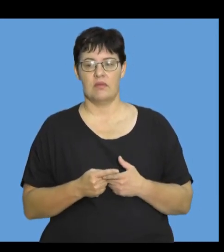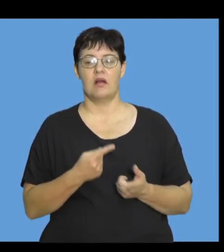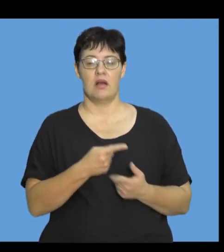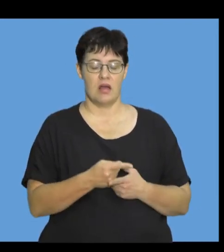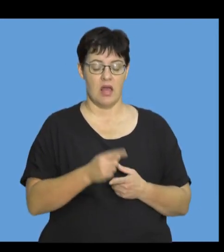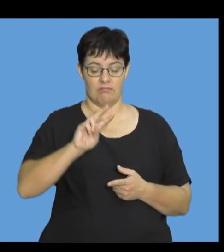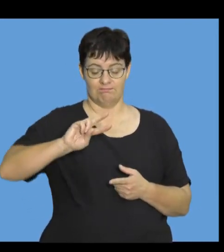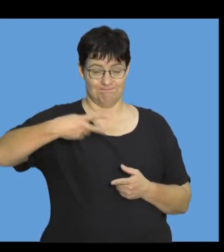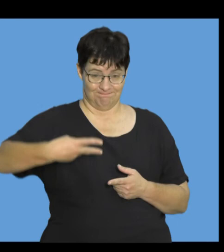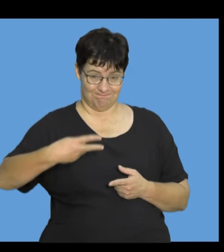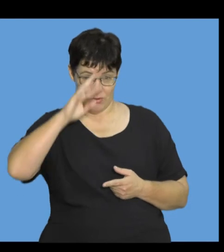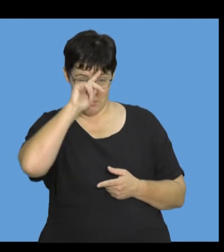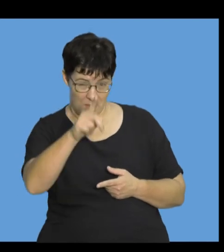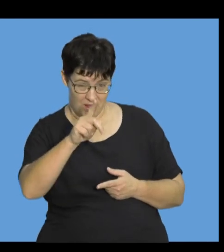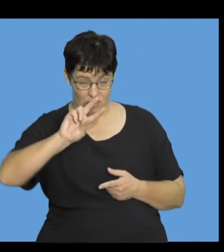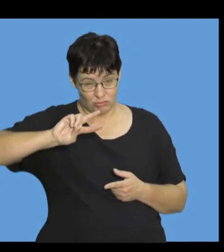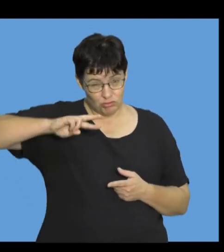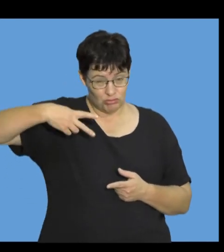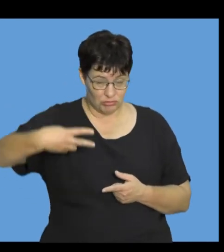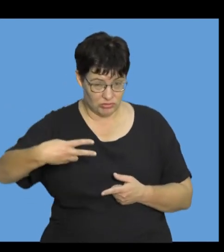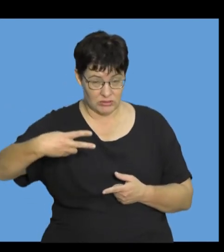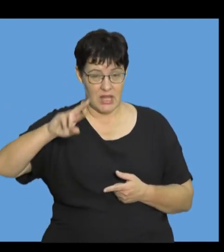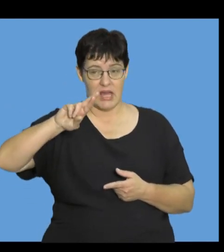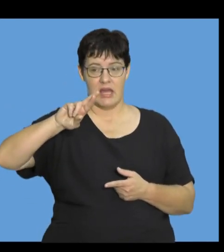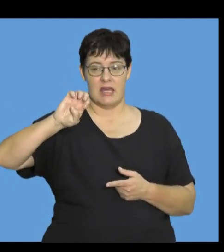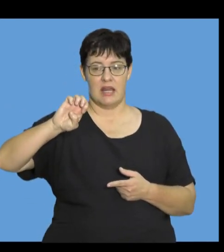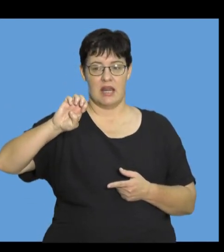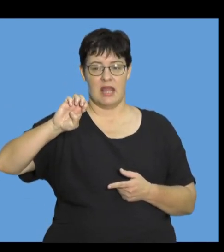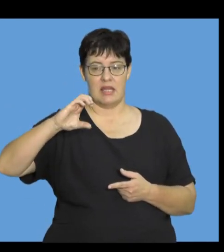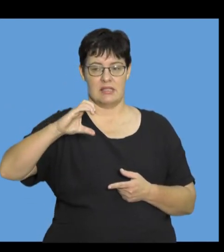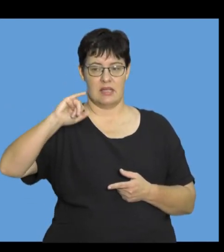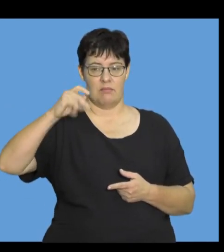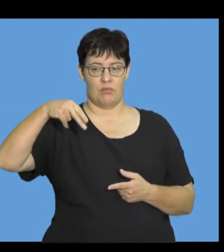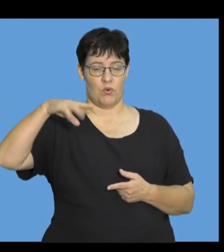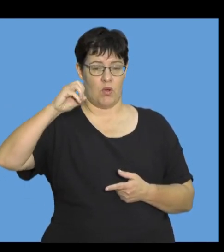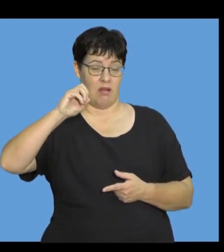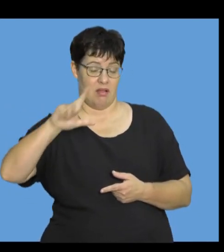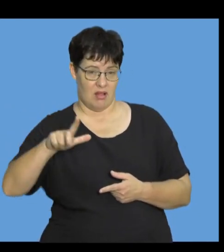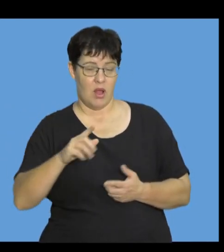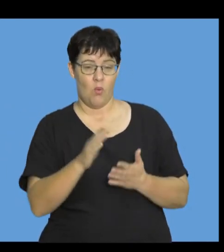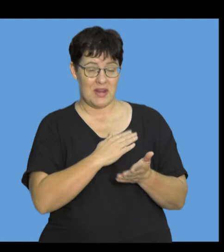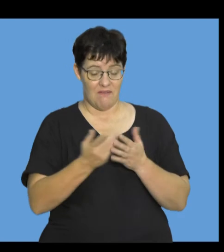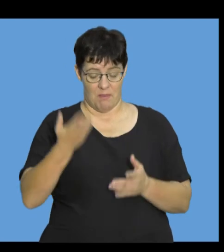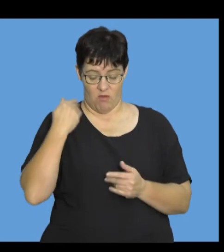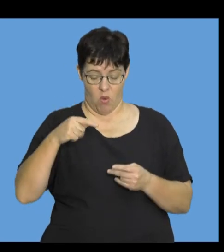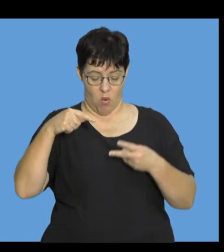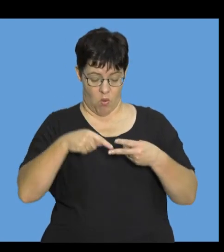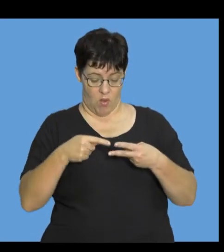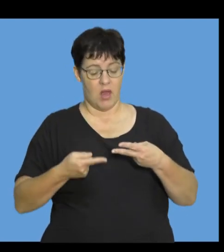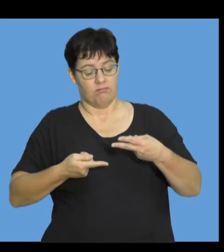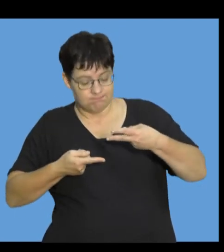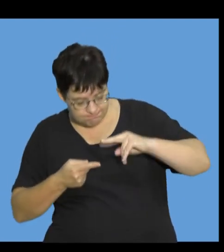reciprocal. Remember, we spoke about the reciprocal. The reciprocal will be whatever that was the numerator becomes the